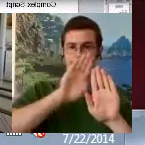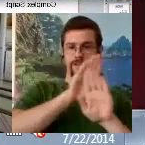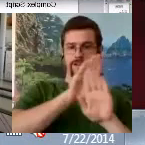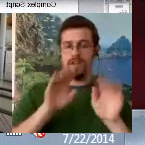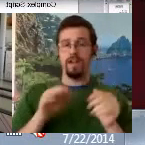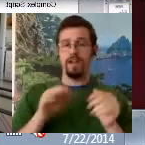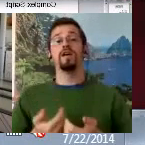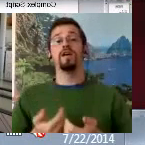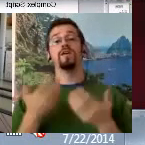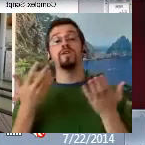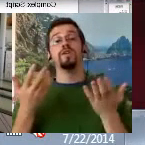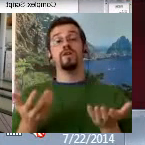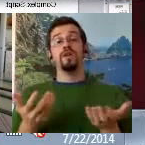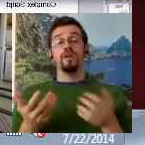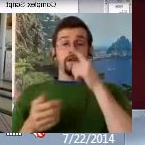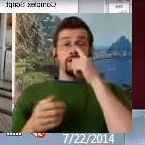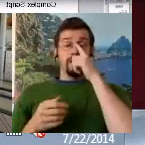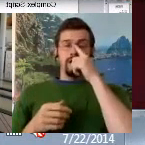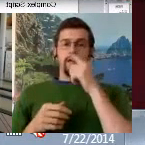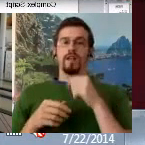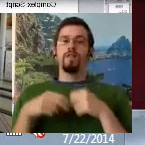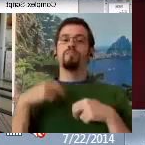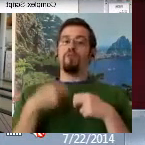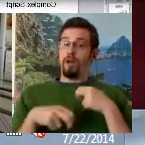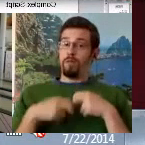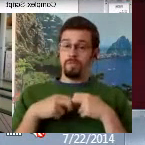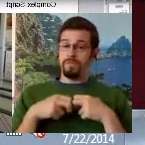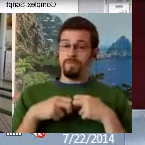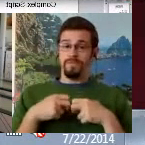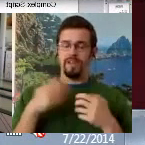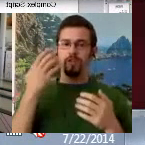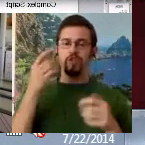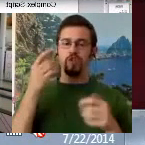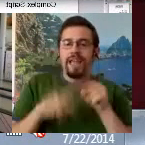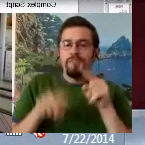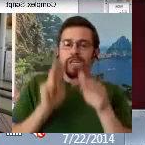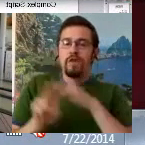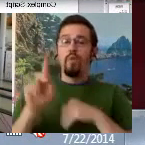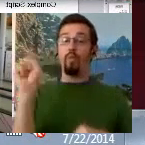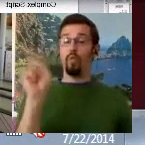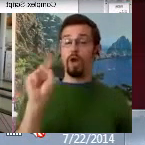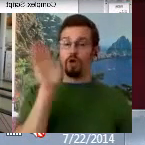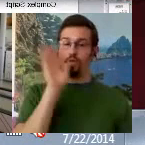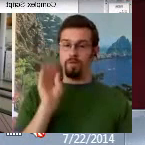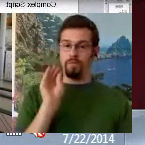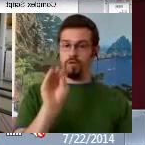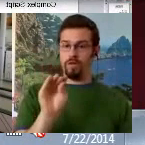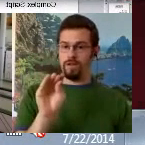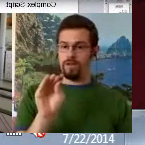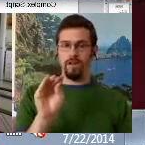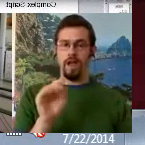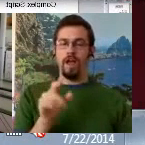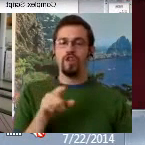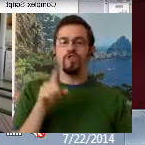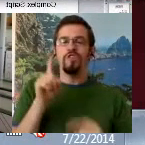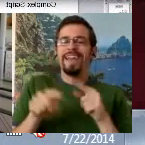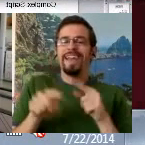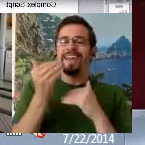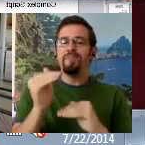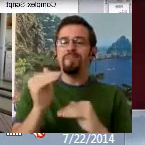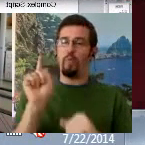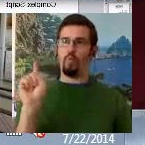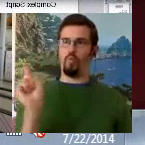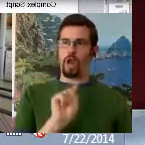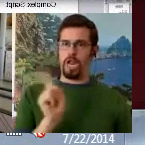because it's unpredictable placement. Because if I give you 2 symbols in a linear order, you can't tell me how they should be arranged in